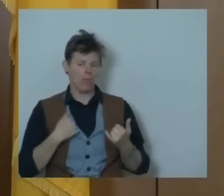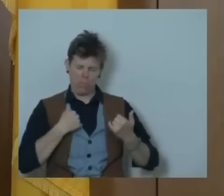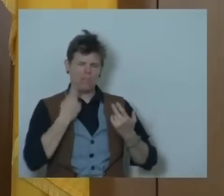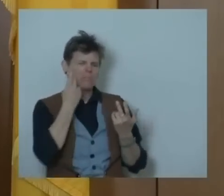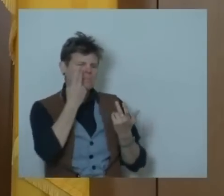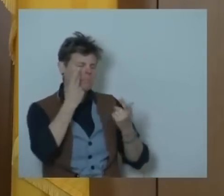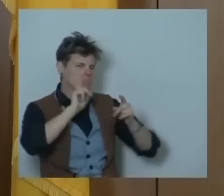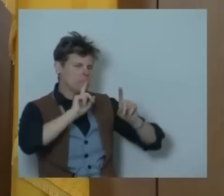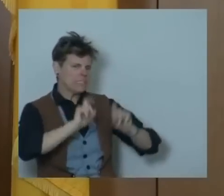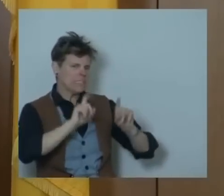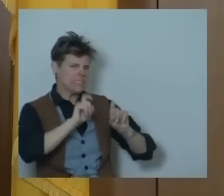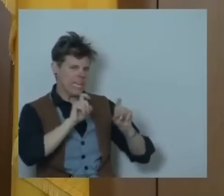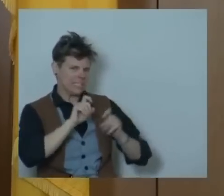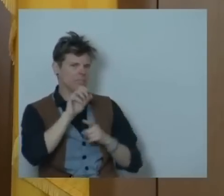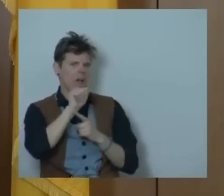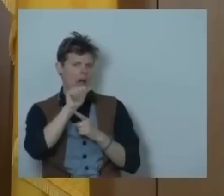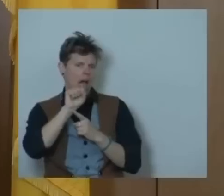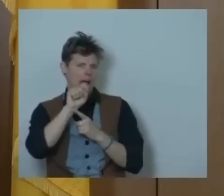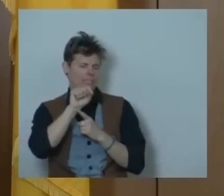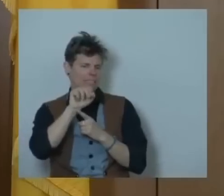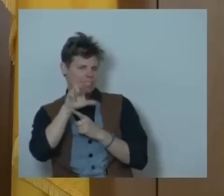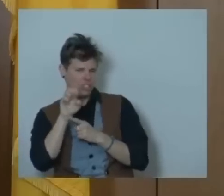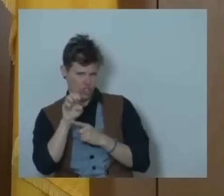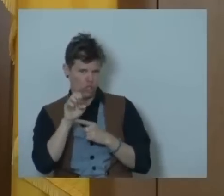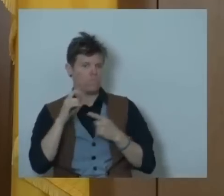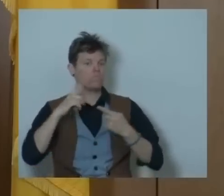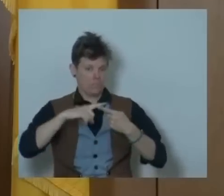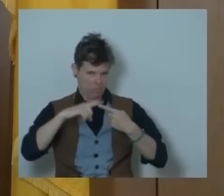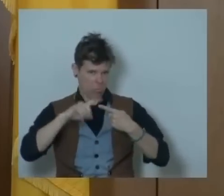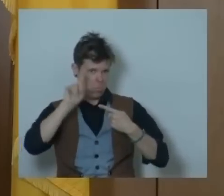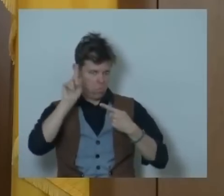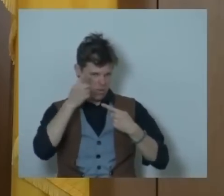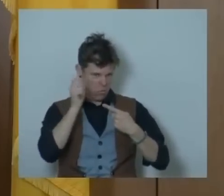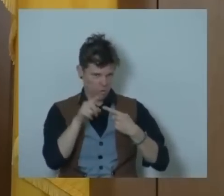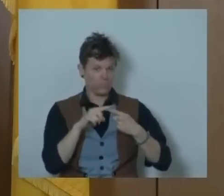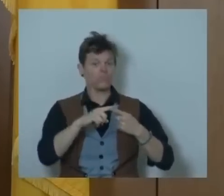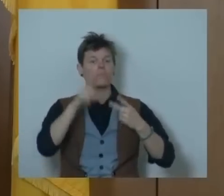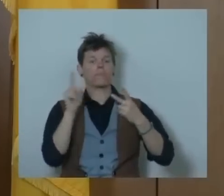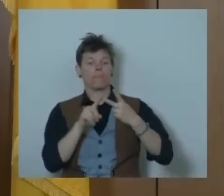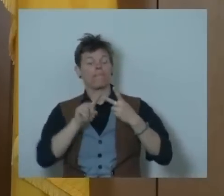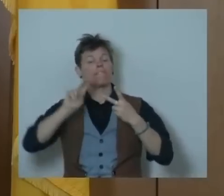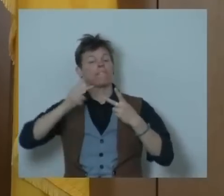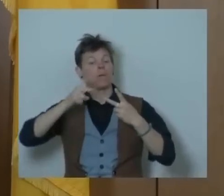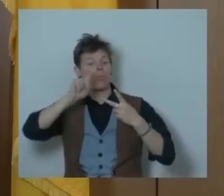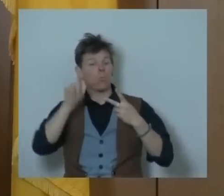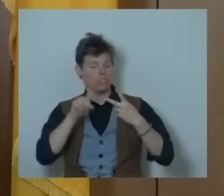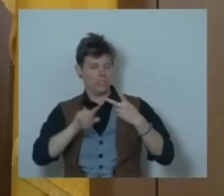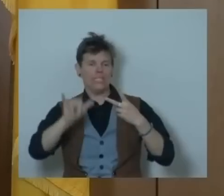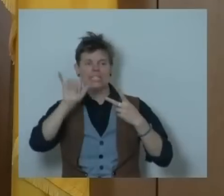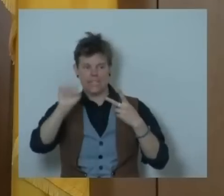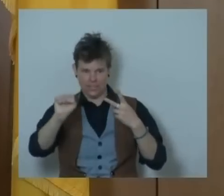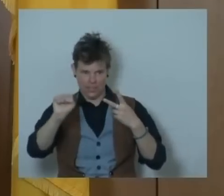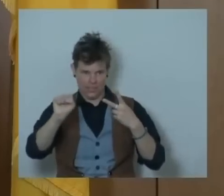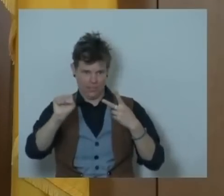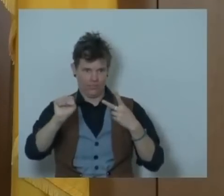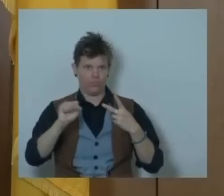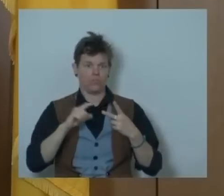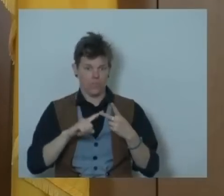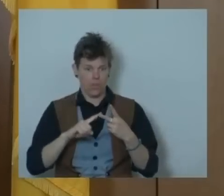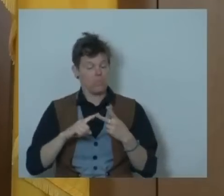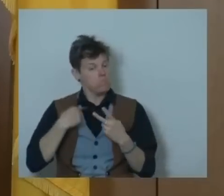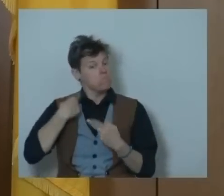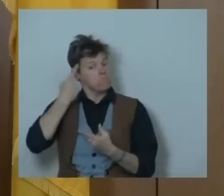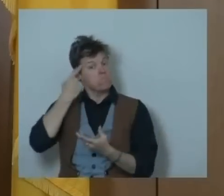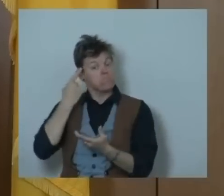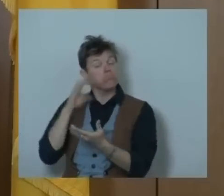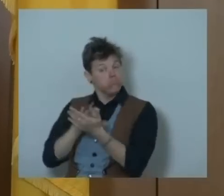So that's one. And two, yes, I have no doubt that there's going to be a mad dash for